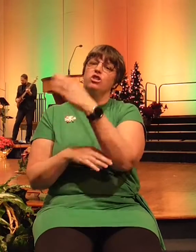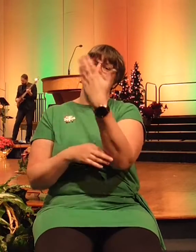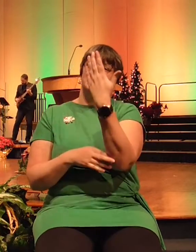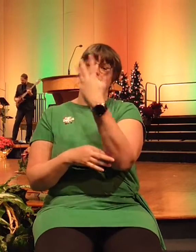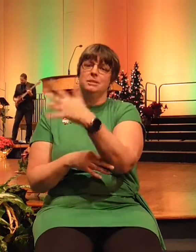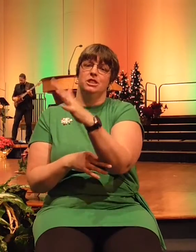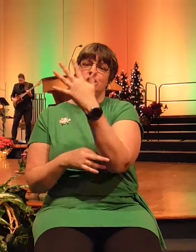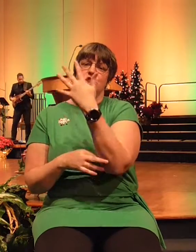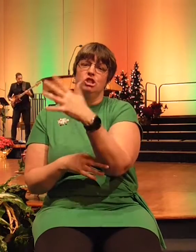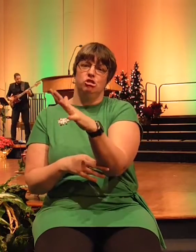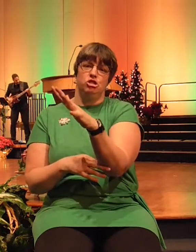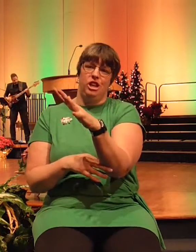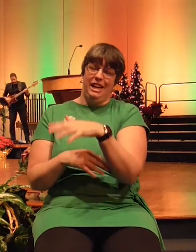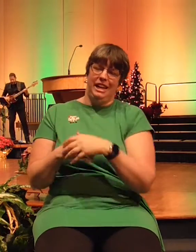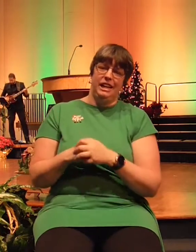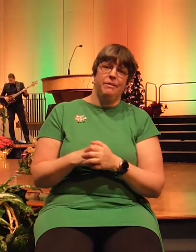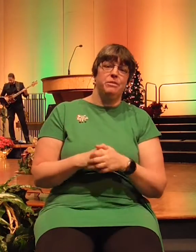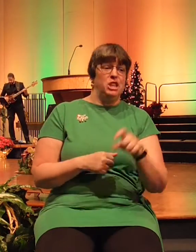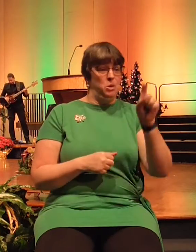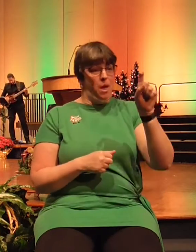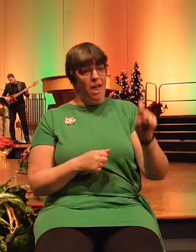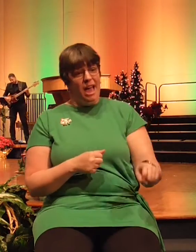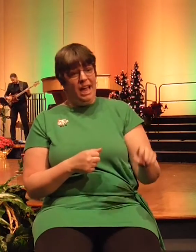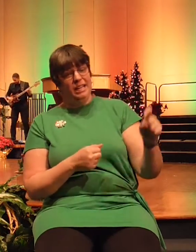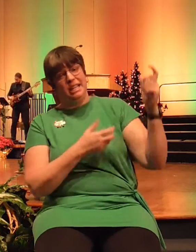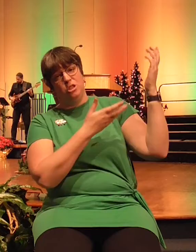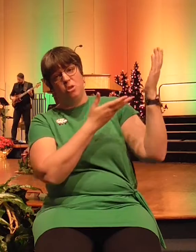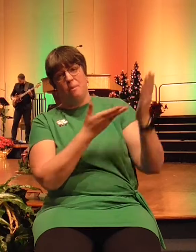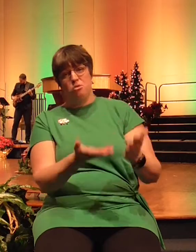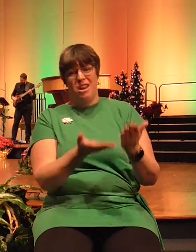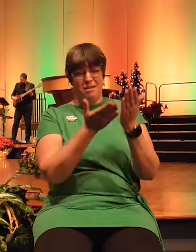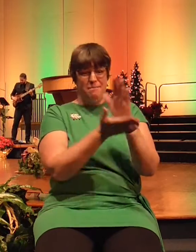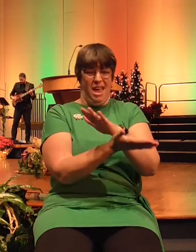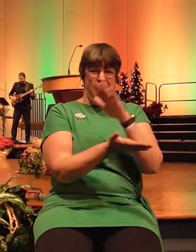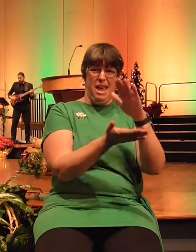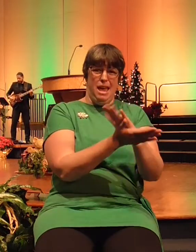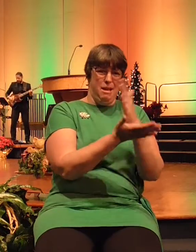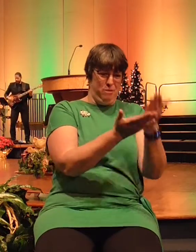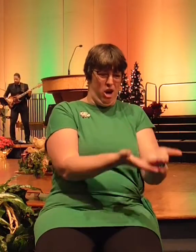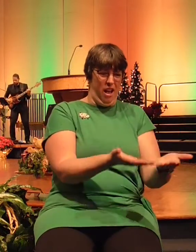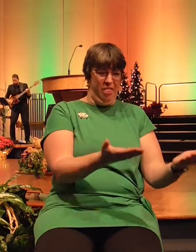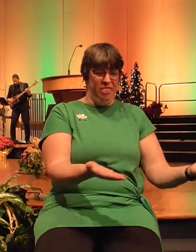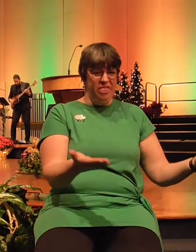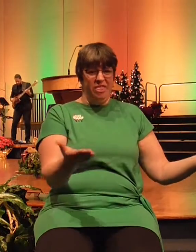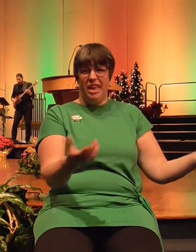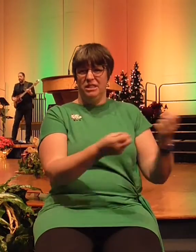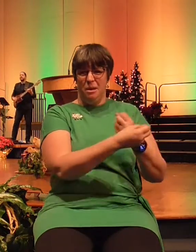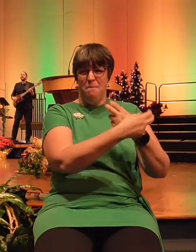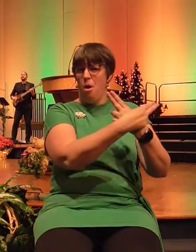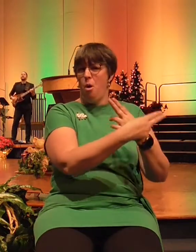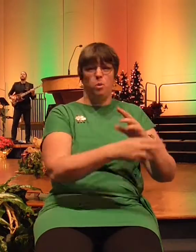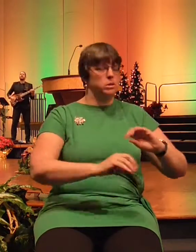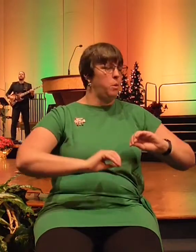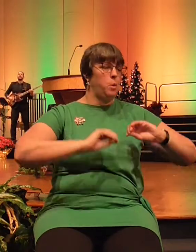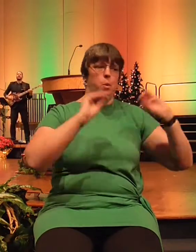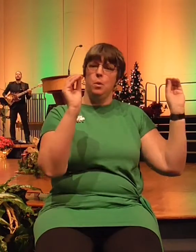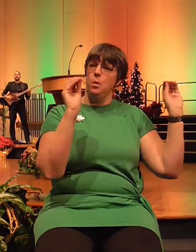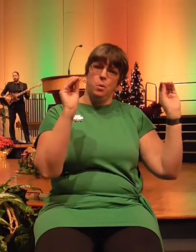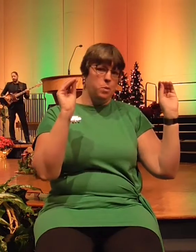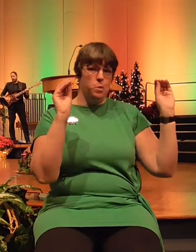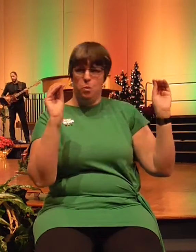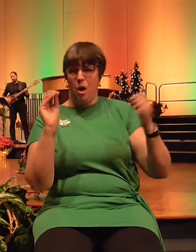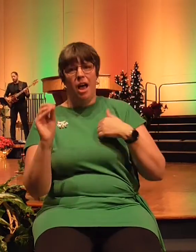tree. No ribbons and bows or paper made of gold. All